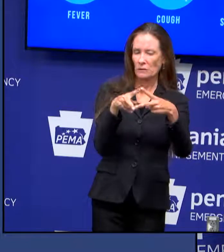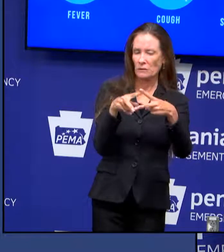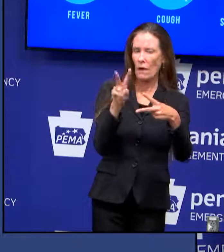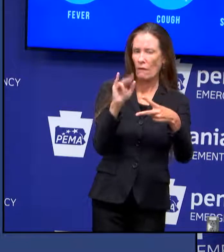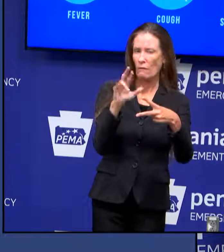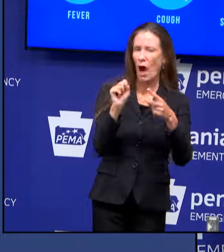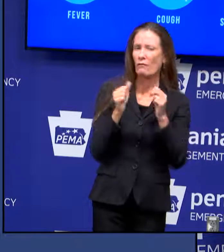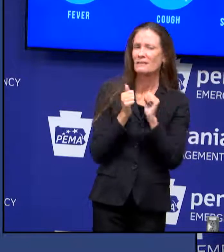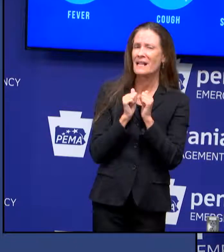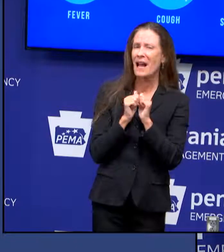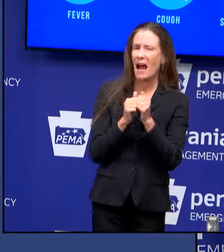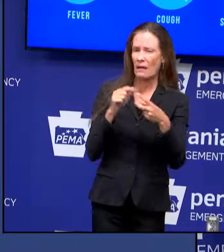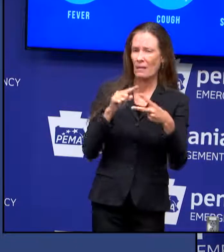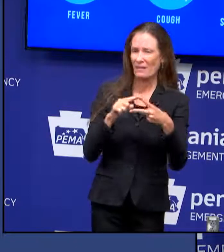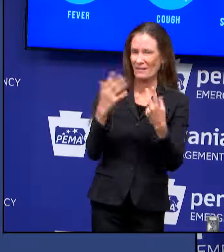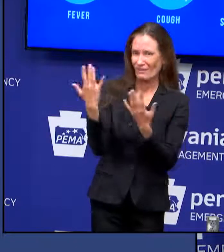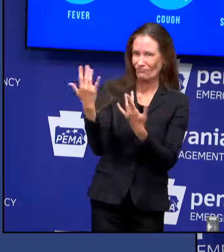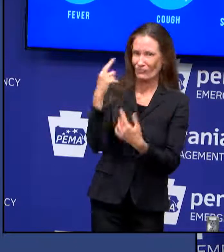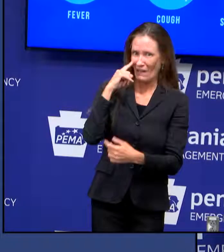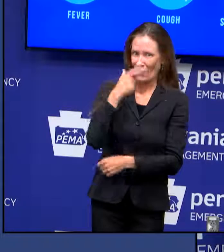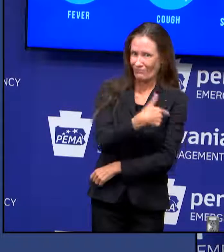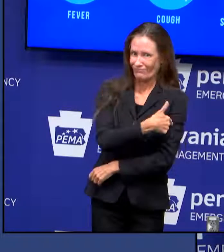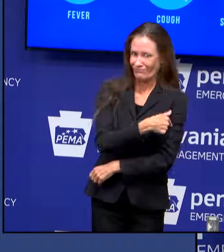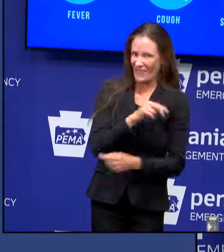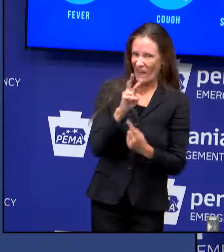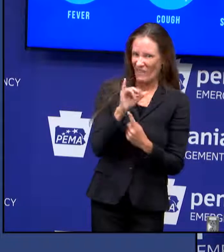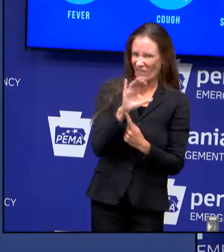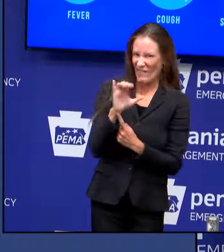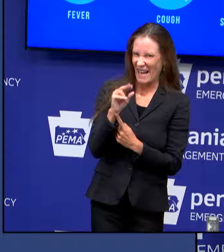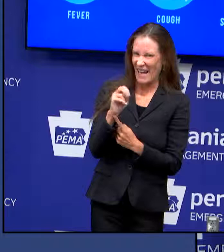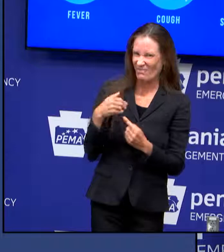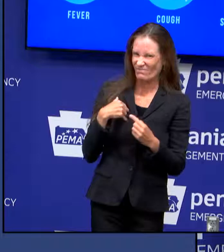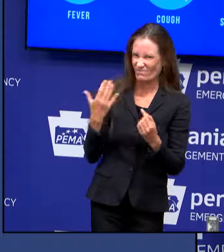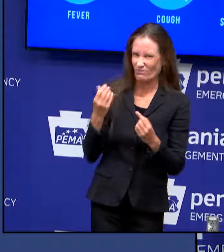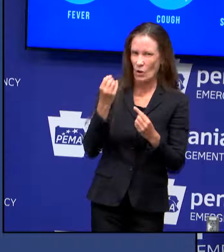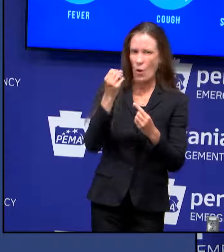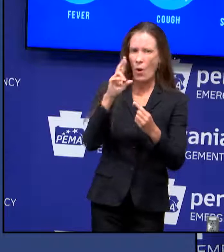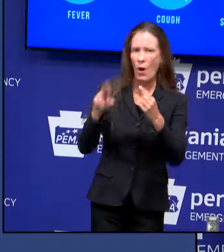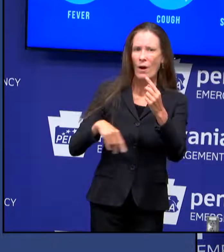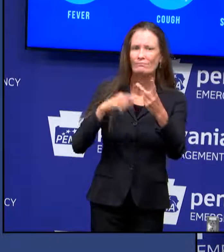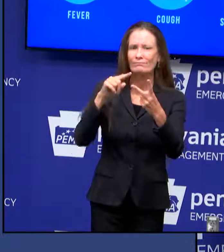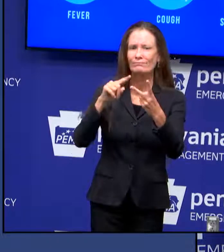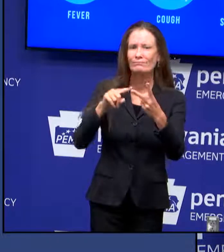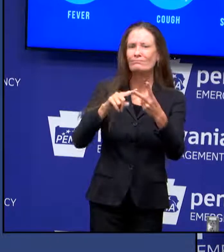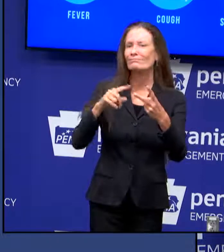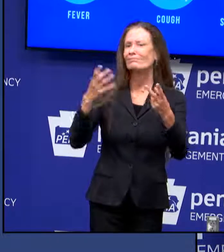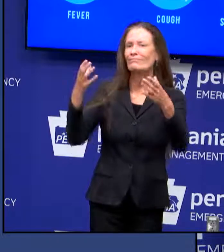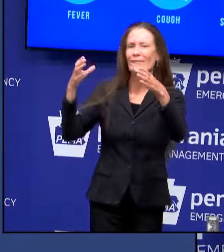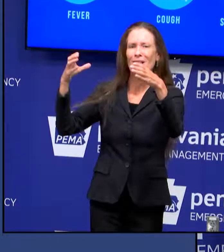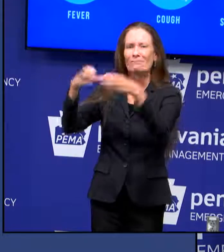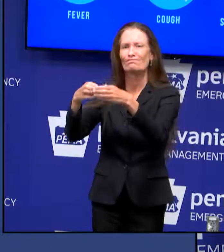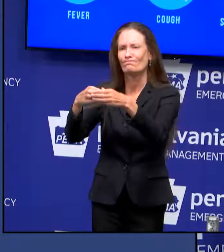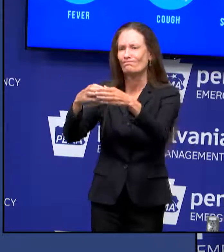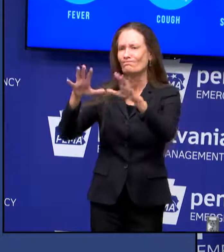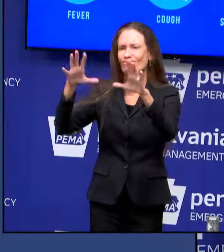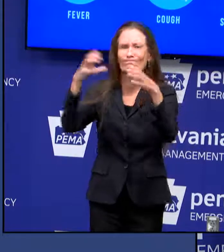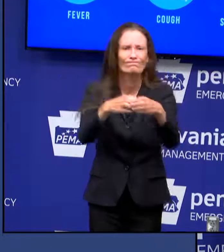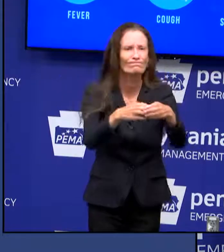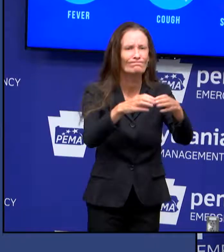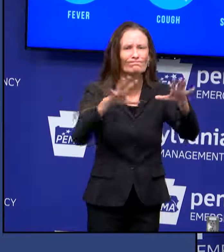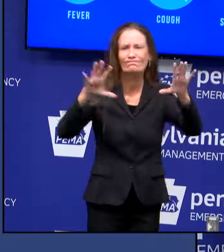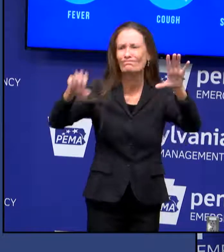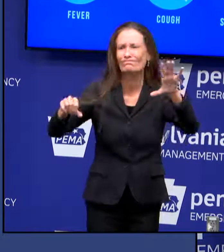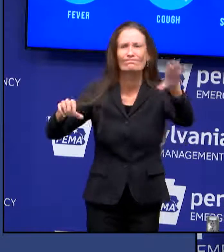vaccine. One is containment, the other is mitigation. So we want to expand our containment efforts. That is the testing, the